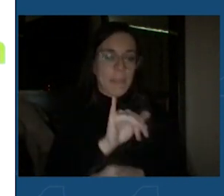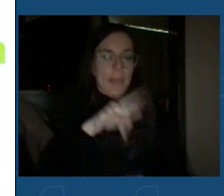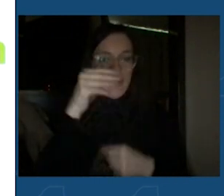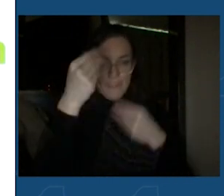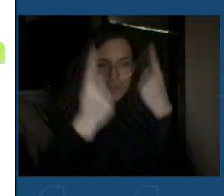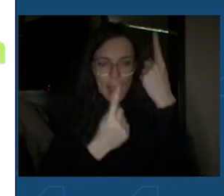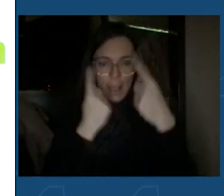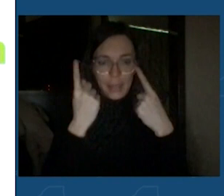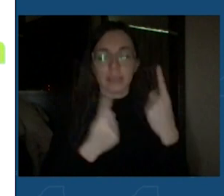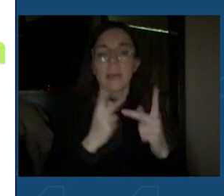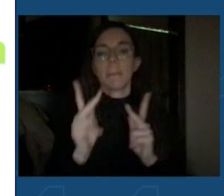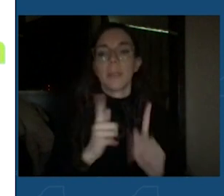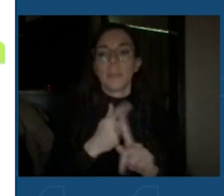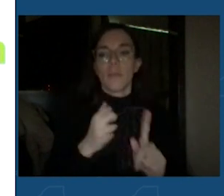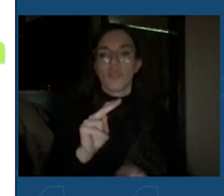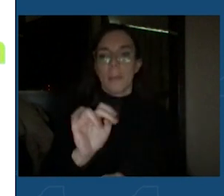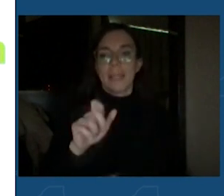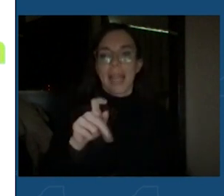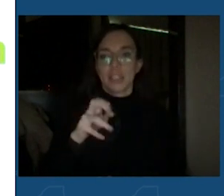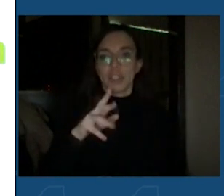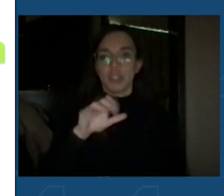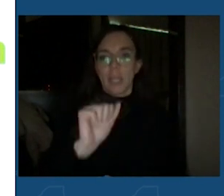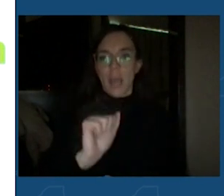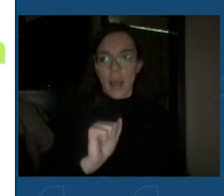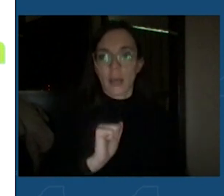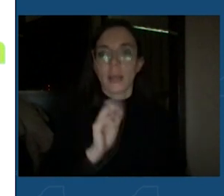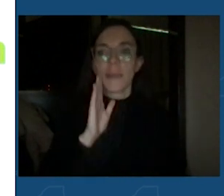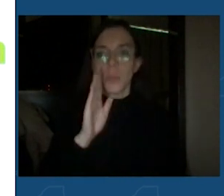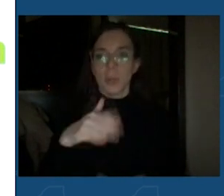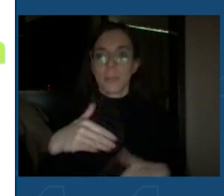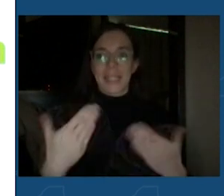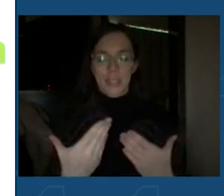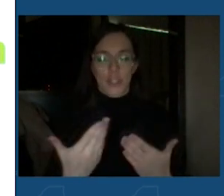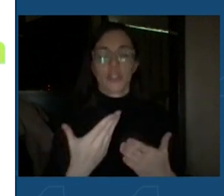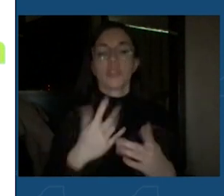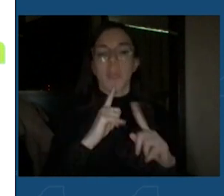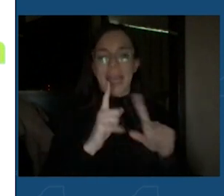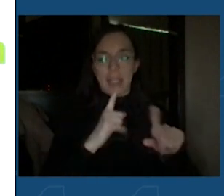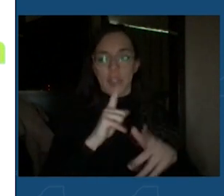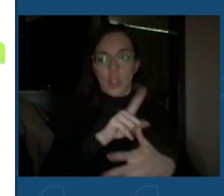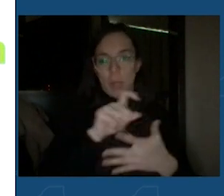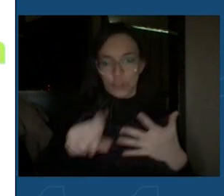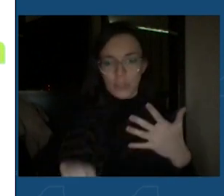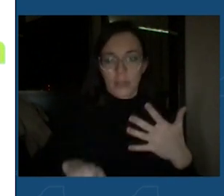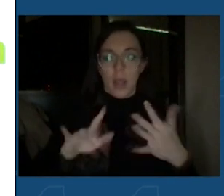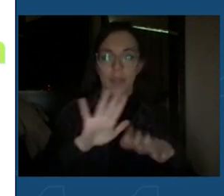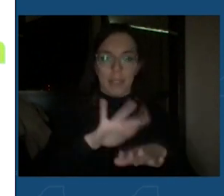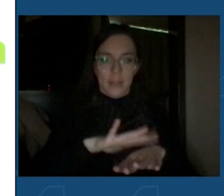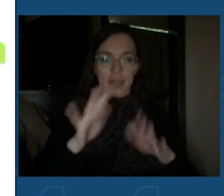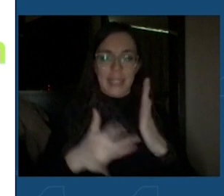NYSERDA and Dana will be here to answer questions on the technical aspects. Rit can talk to things